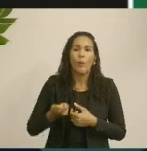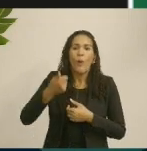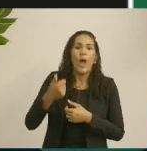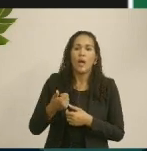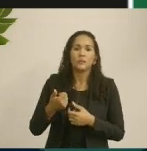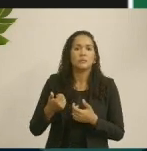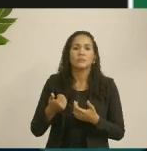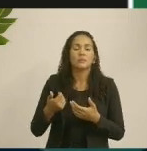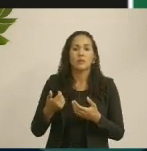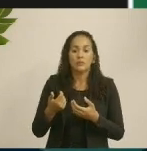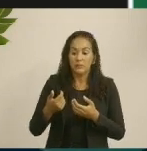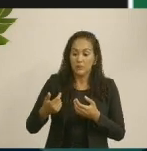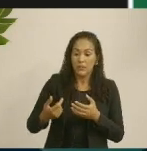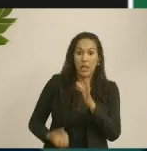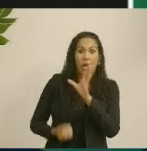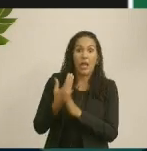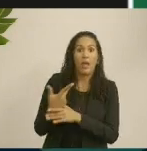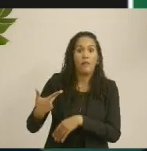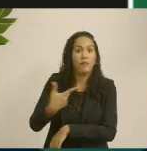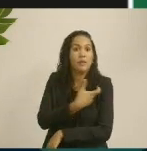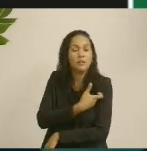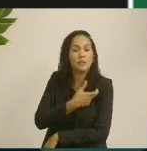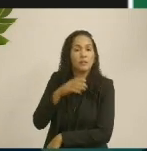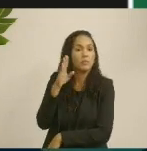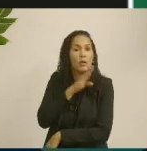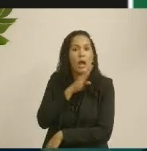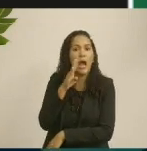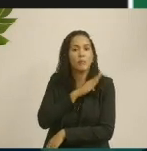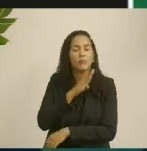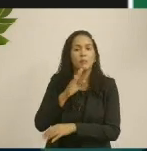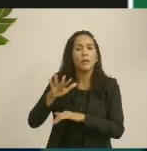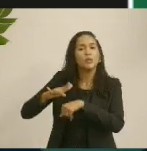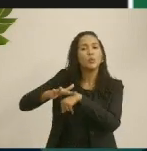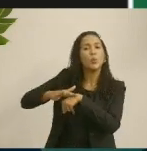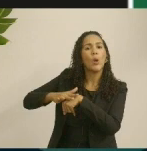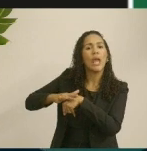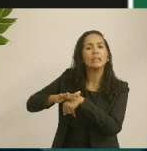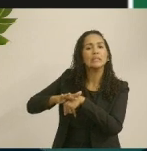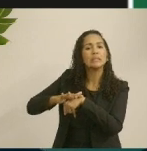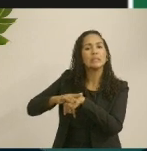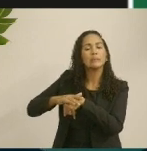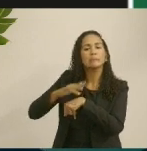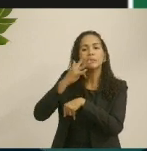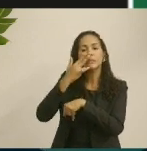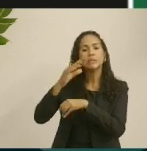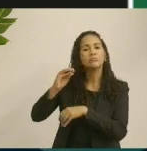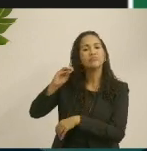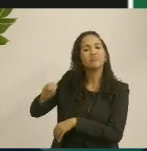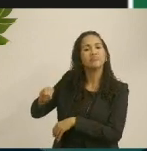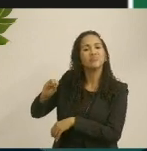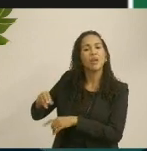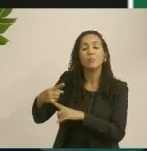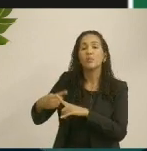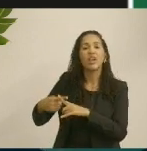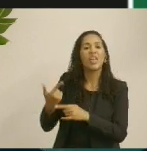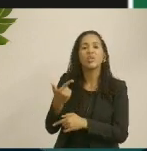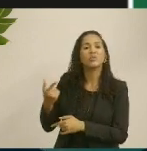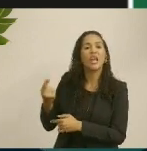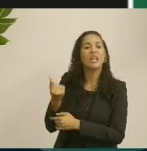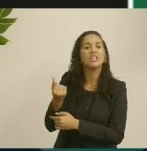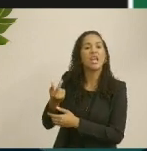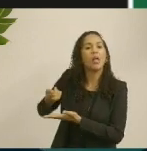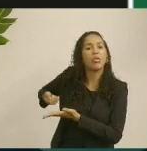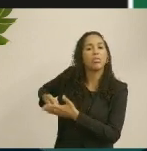means that because there is hardly any market and hardly any economic incentive, diseases are neglected and the